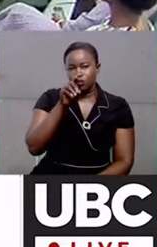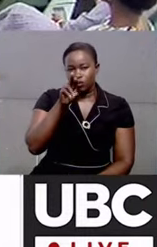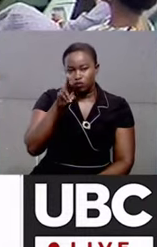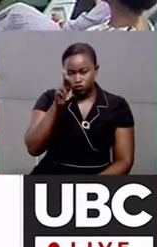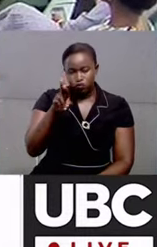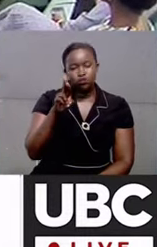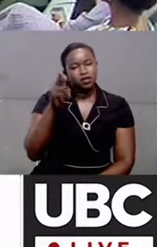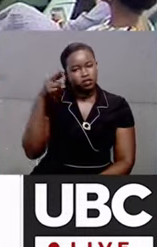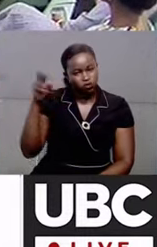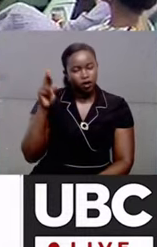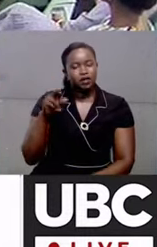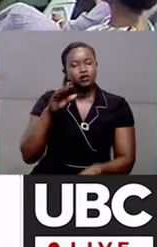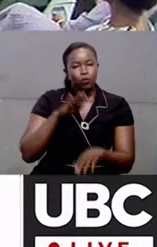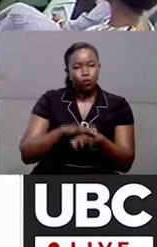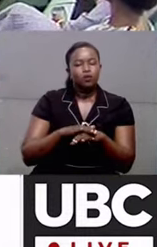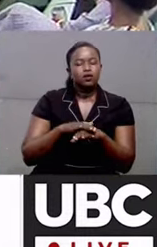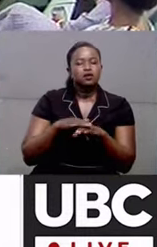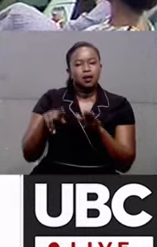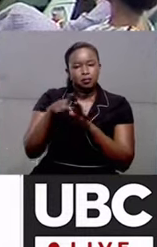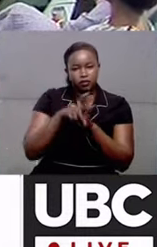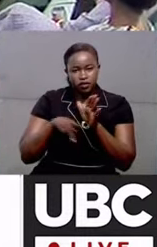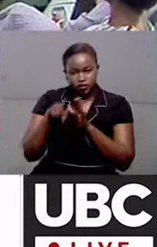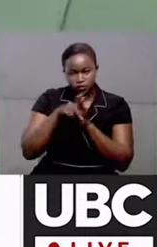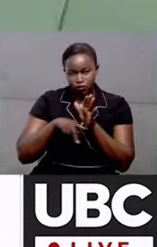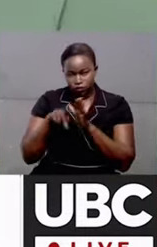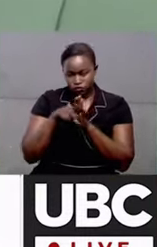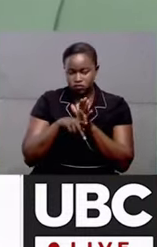on the principle.